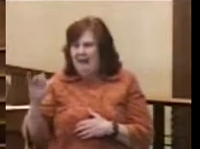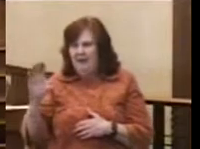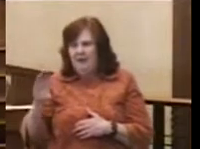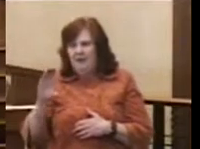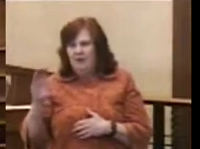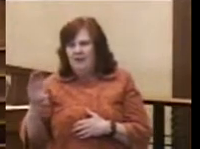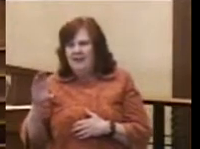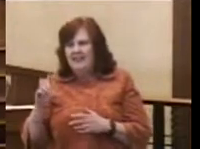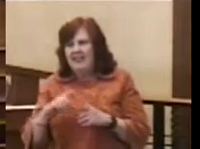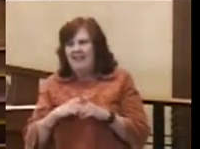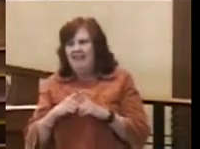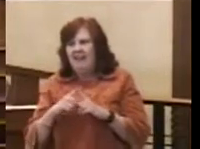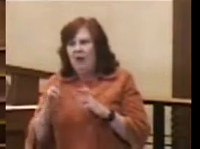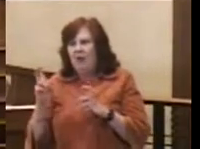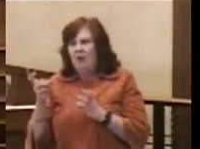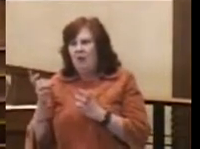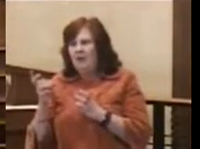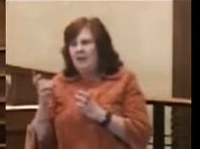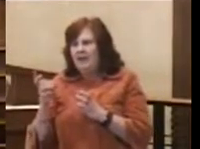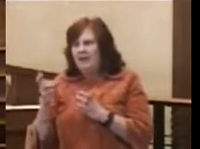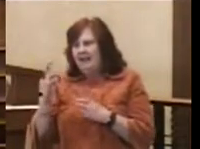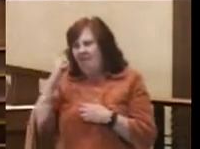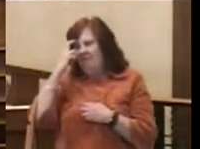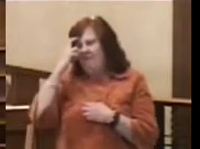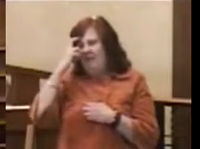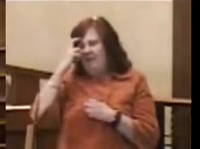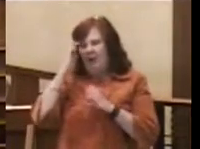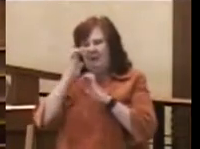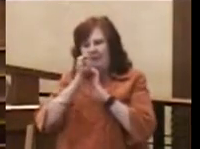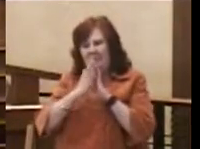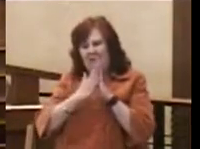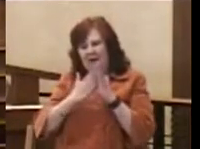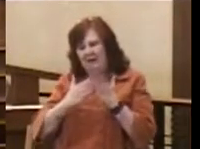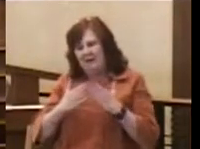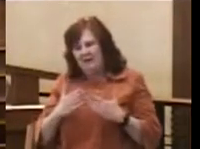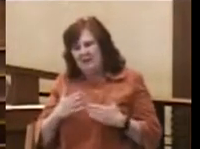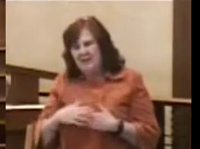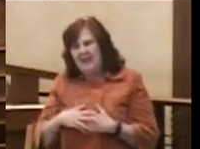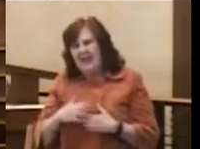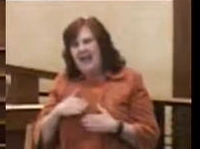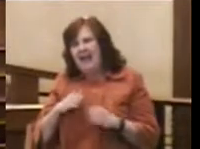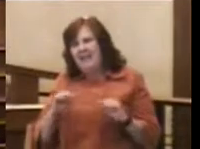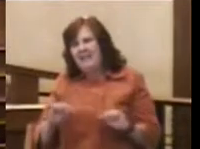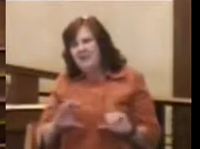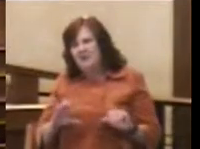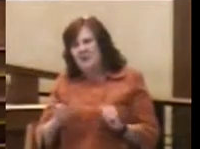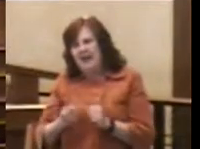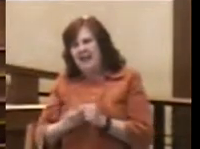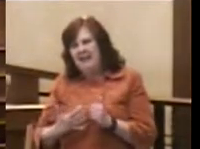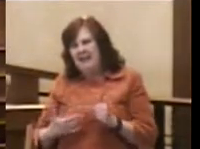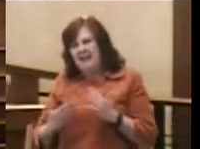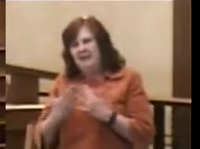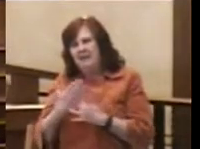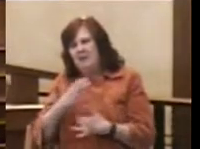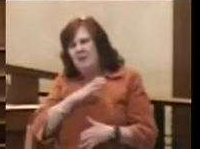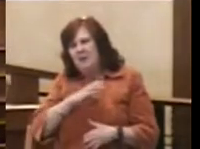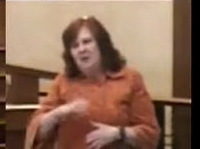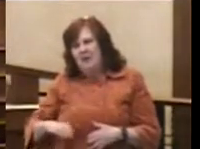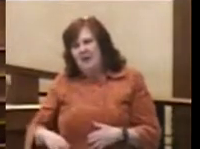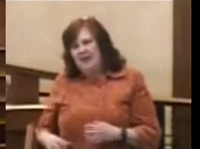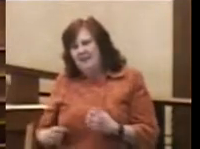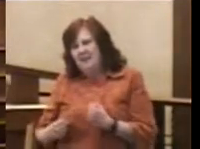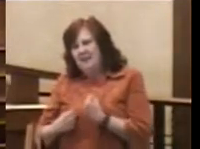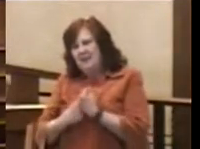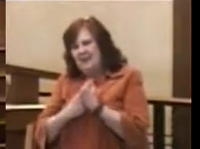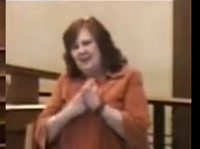would quote to them his favorite Bible verse, "I can do anything through Christ who